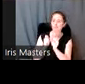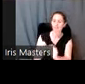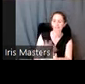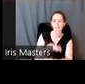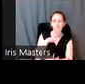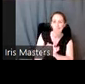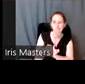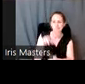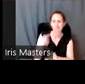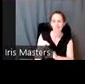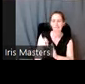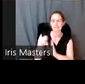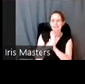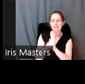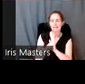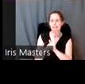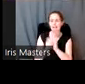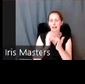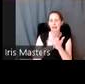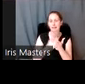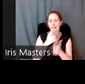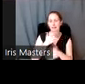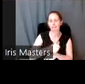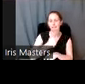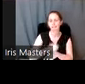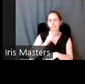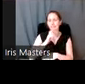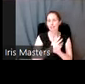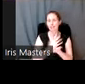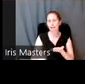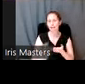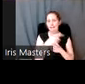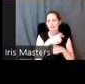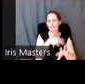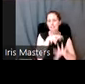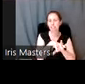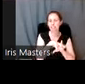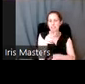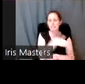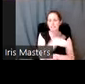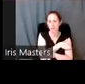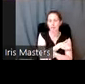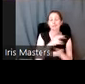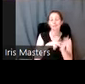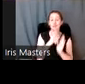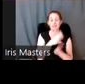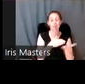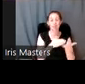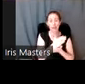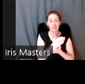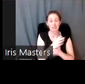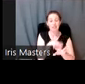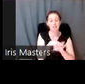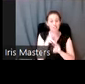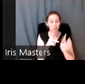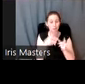claims by vigorously denying and thus erasing indigenous sovereignty in the present, that is the rights of indigenous peoples to